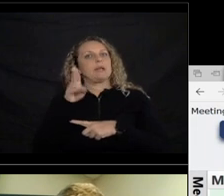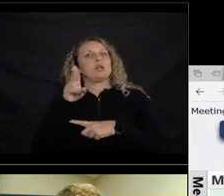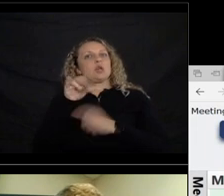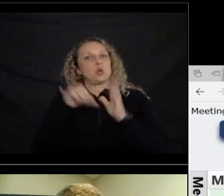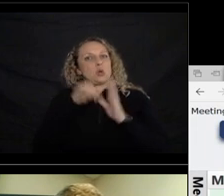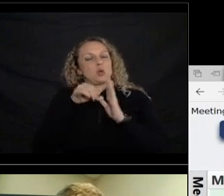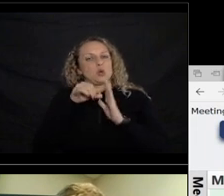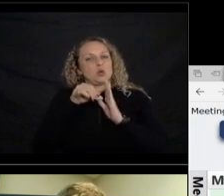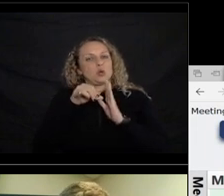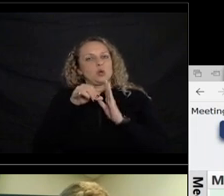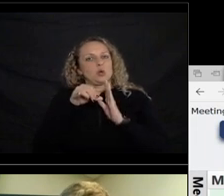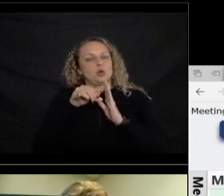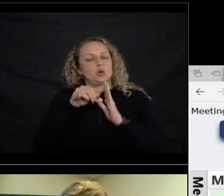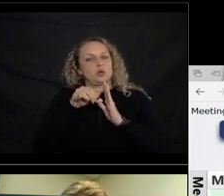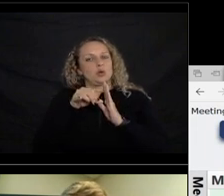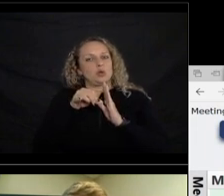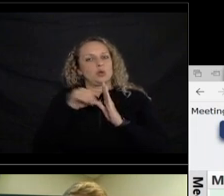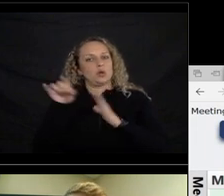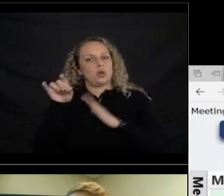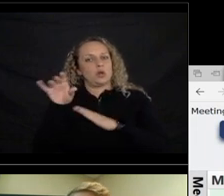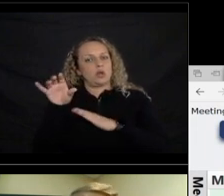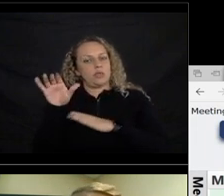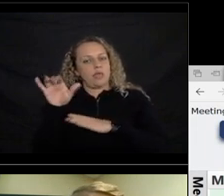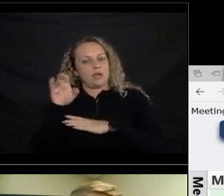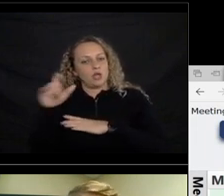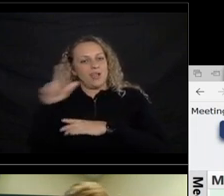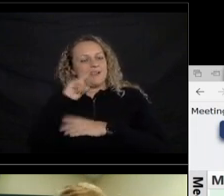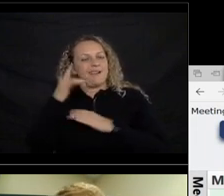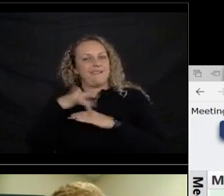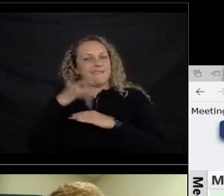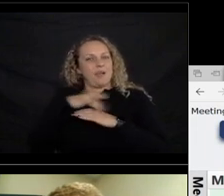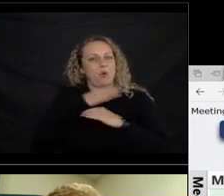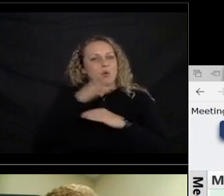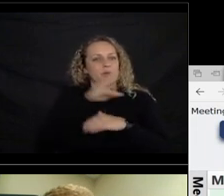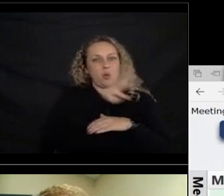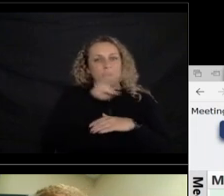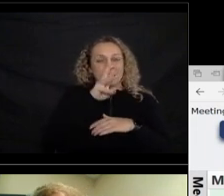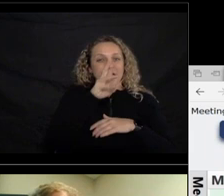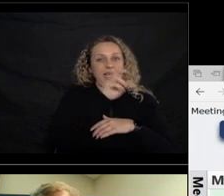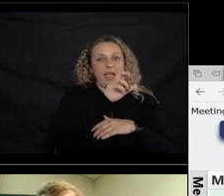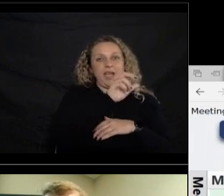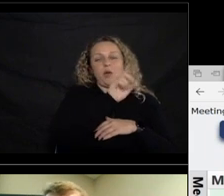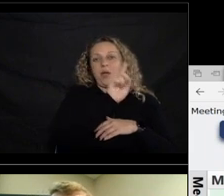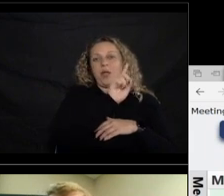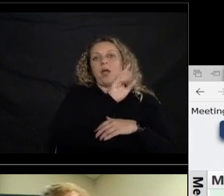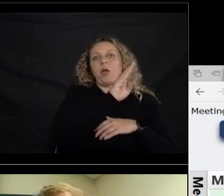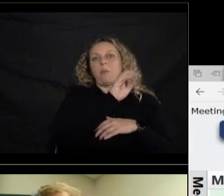YouTube channel. Links to that channel are available on the City of Boynton Beach's website at